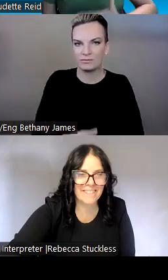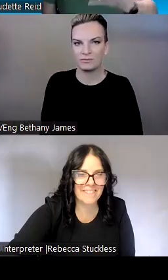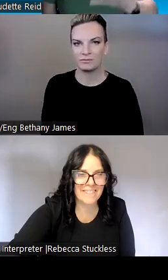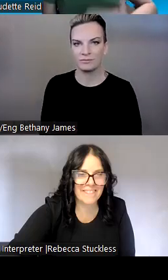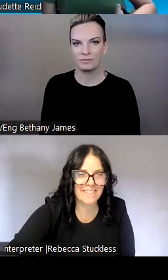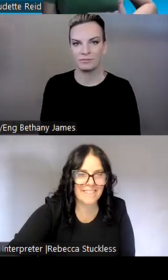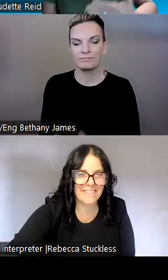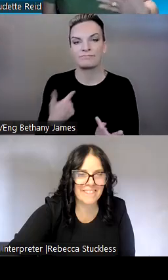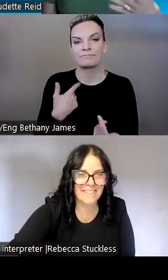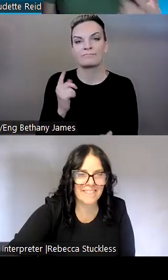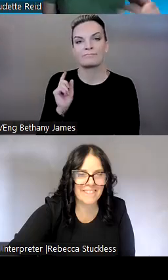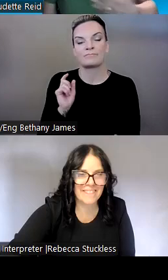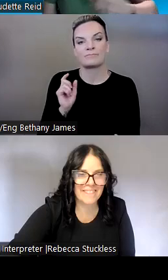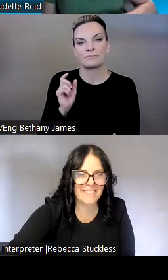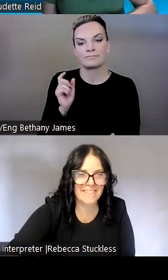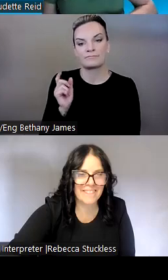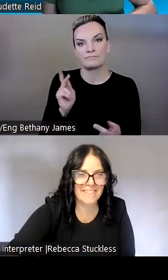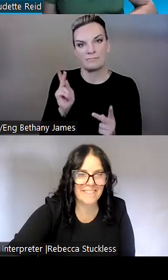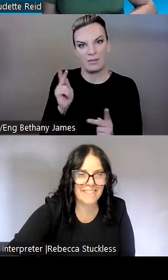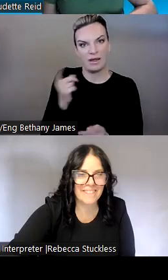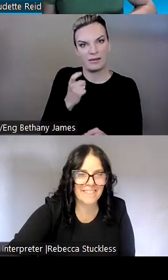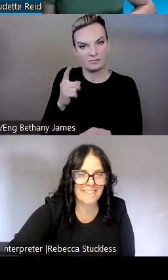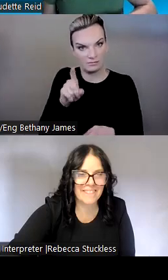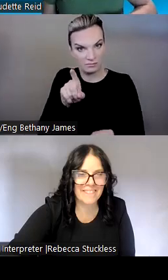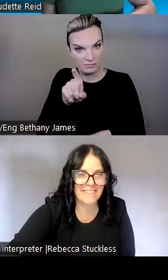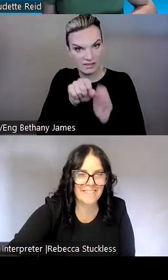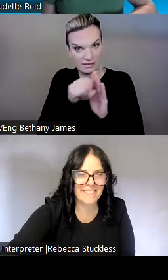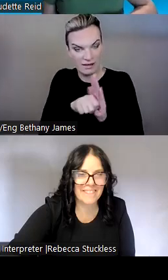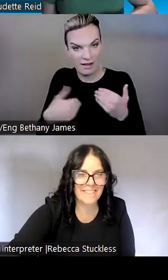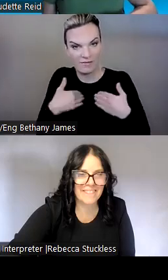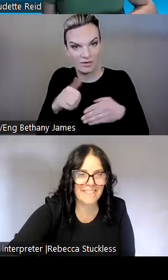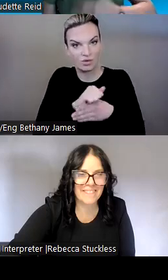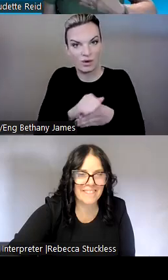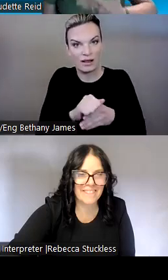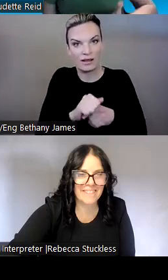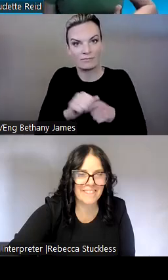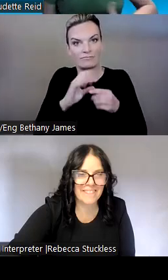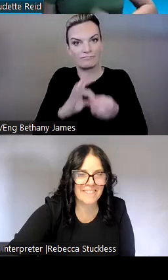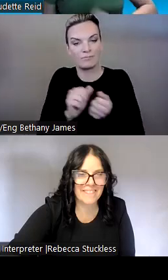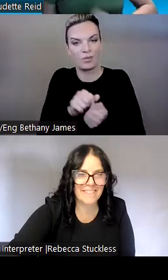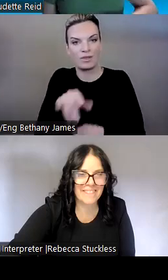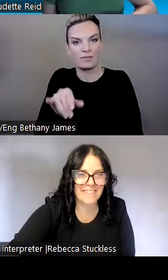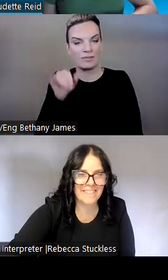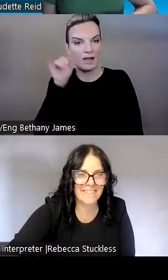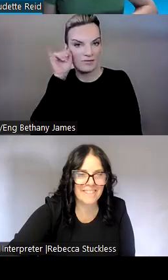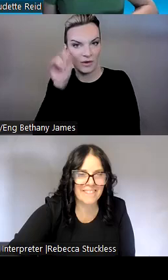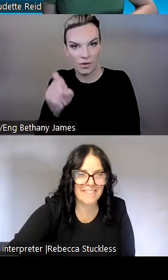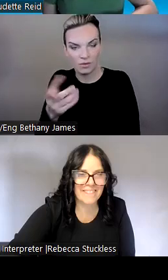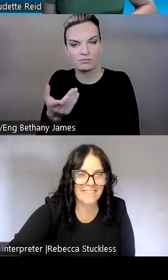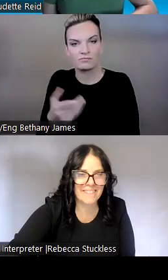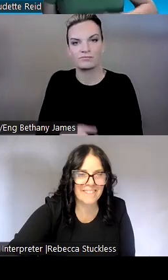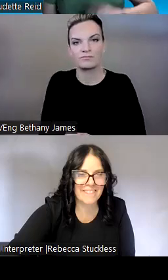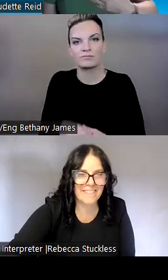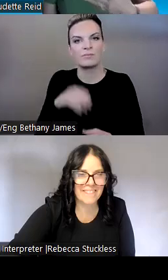there any trainings that are available through the state for using your iPhone? Because there's lots of trainings for how to use